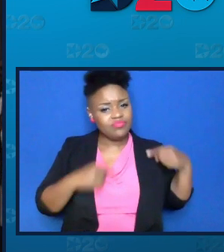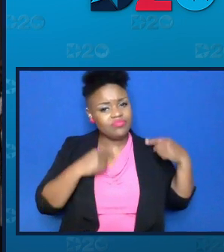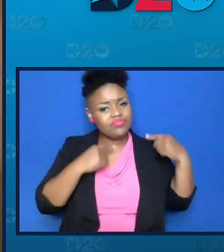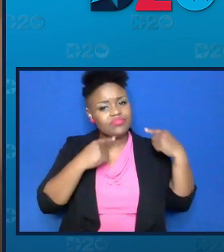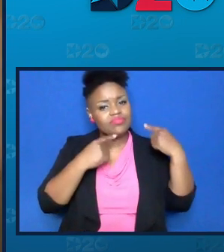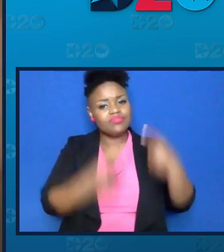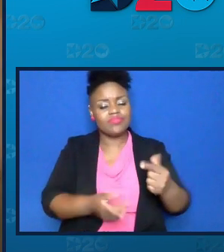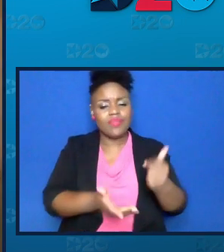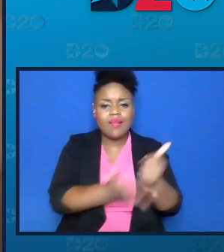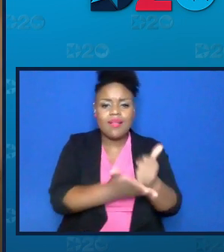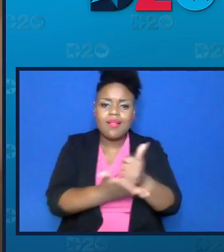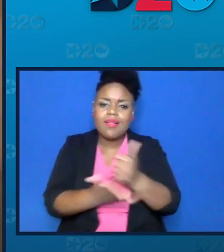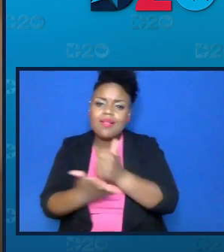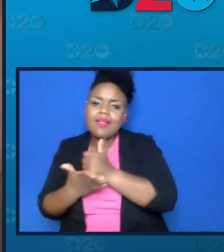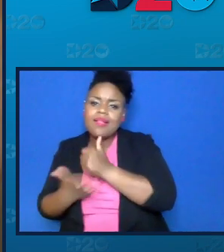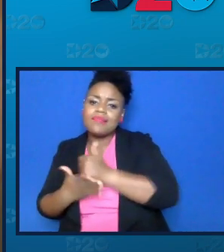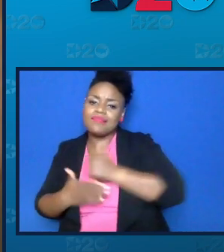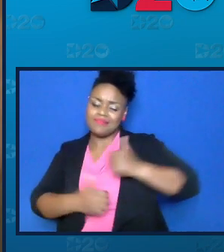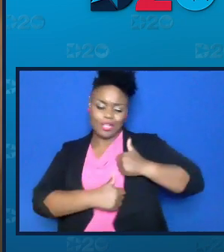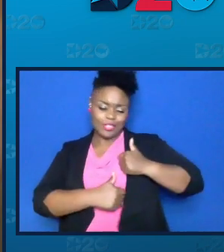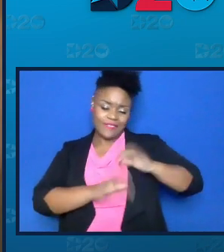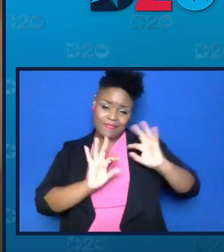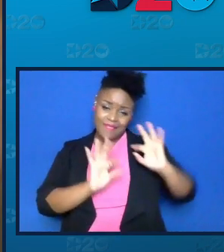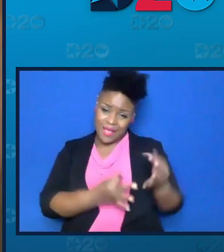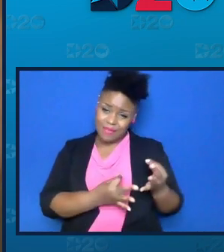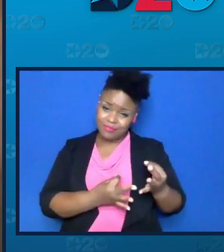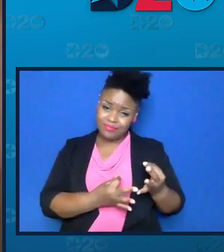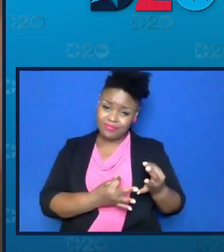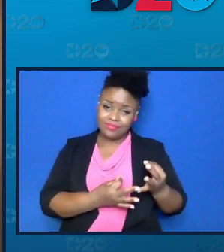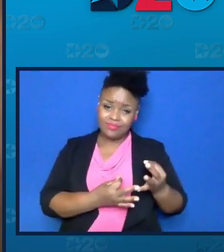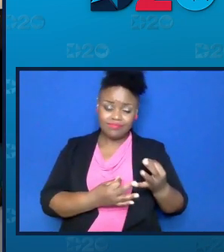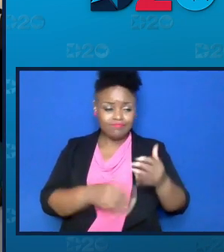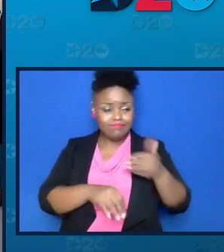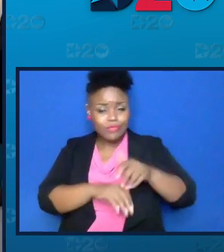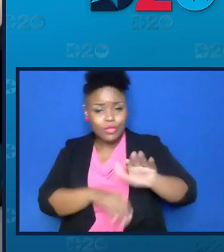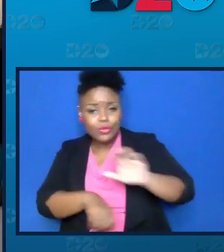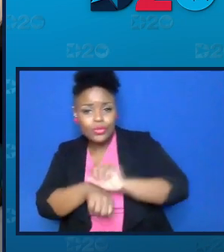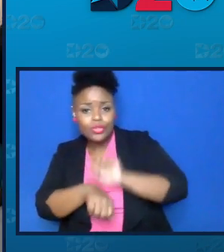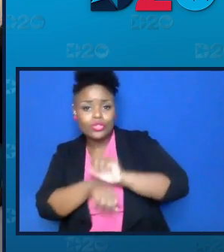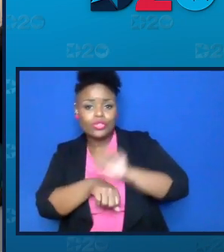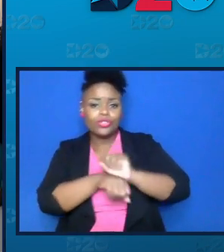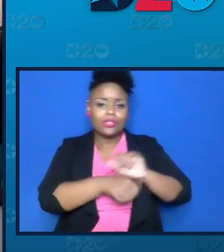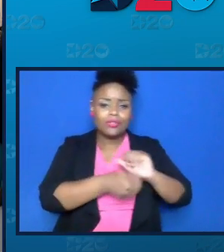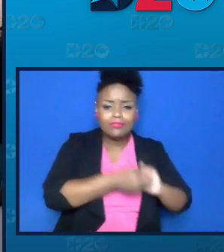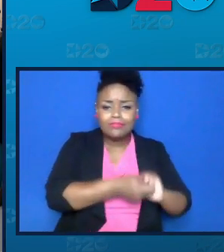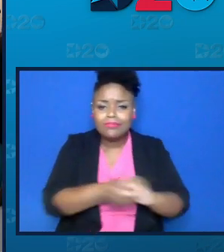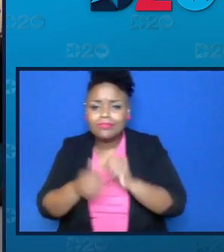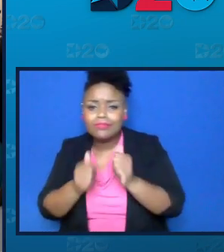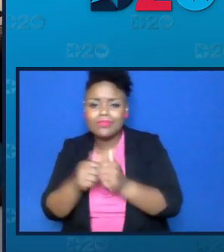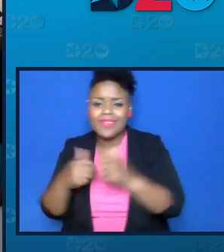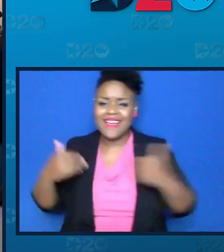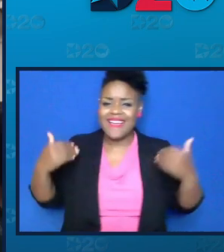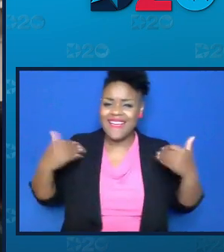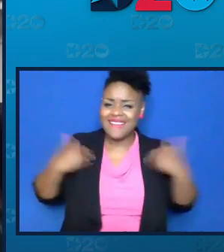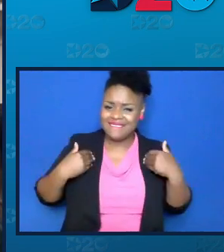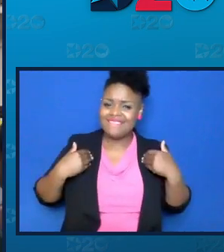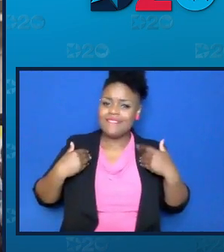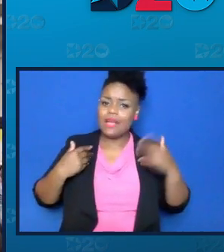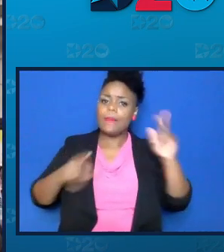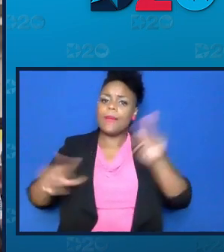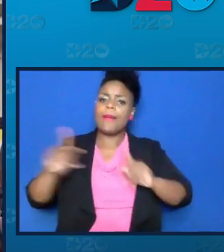and how they were able to, you know, rally a country behind us. Men and women we send to war to defend our